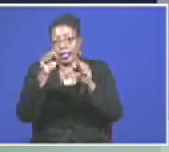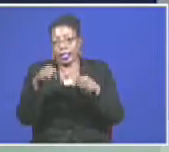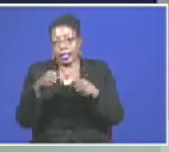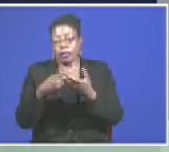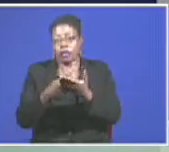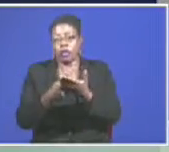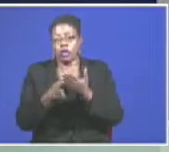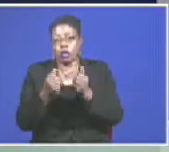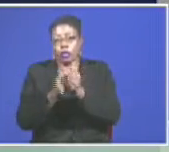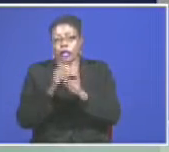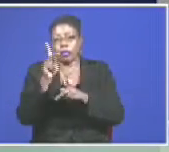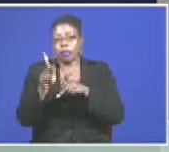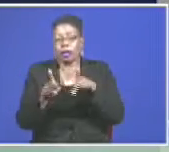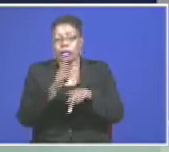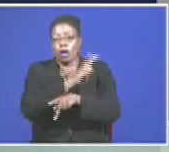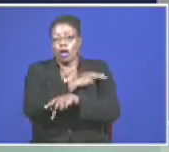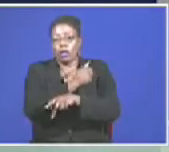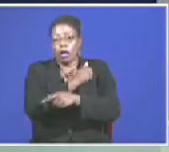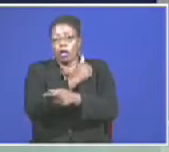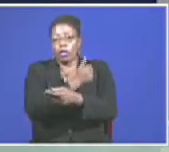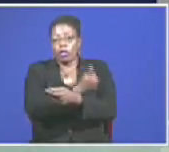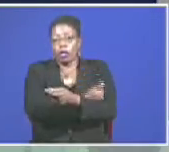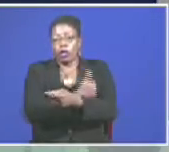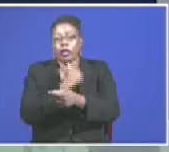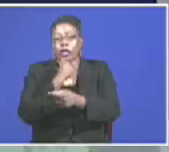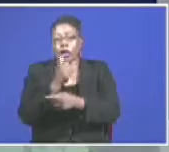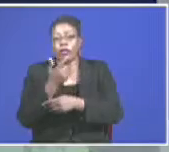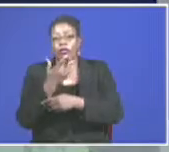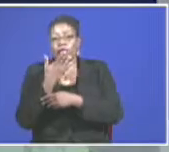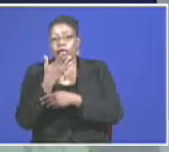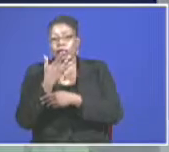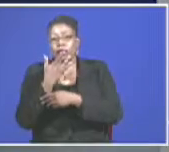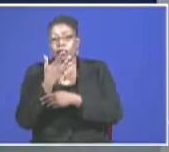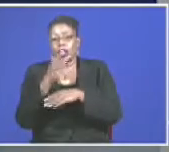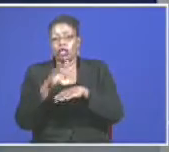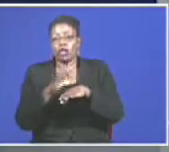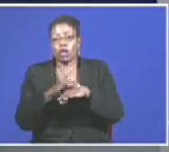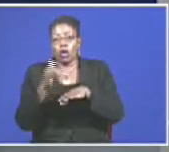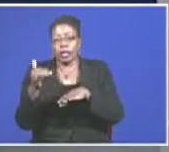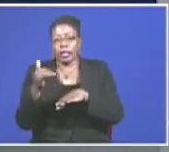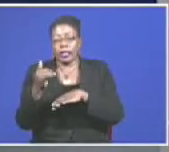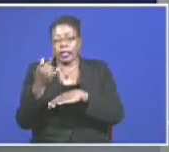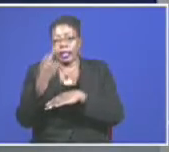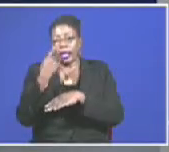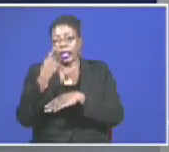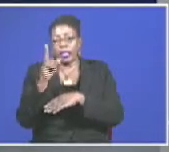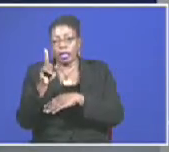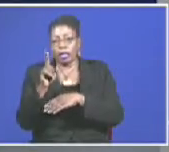negotiations with the Public Hospitals Authority were not favorable. She called them insulting.